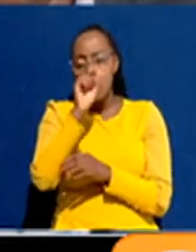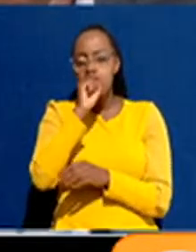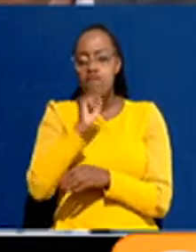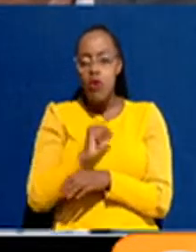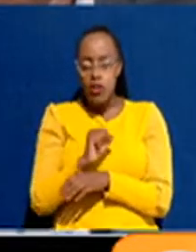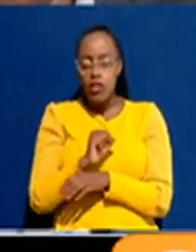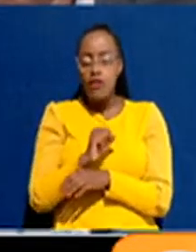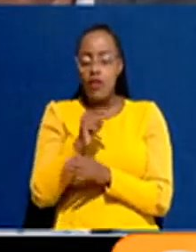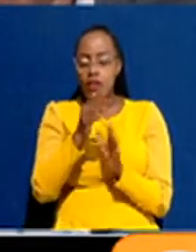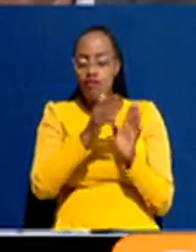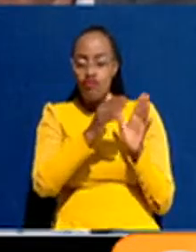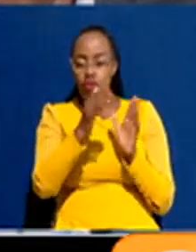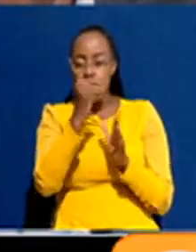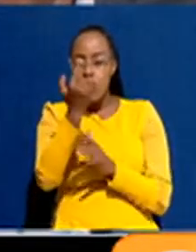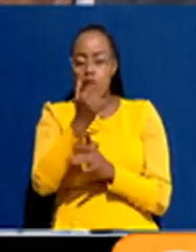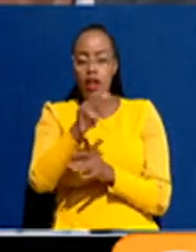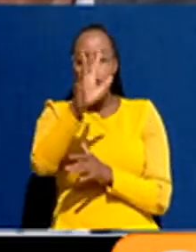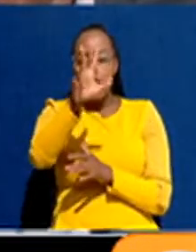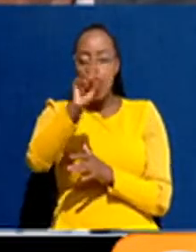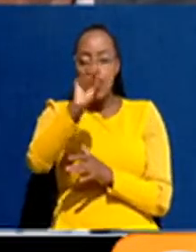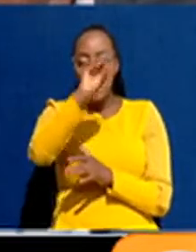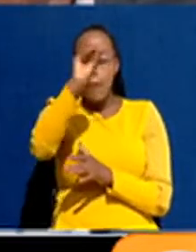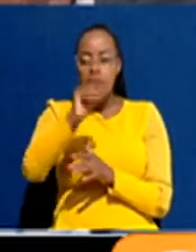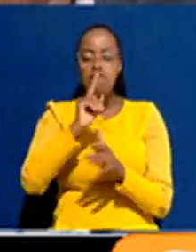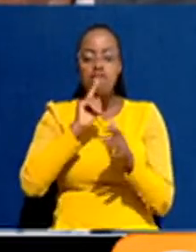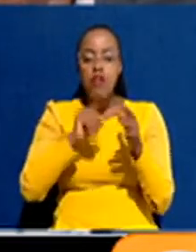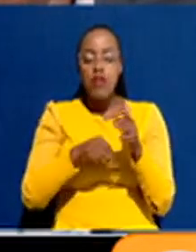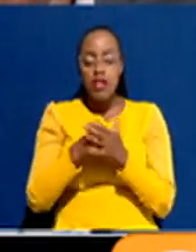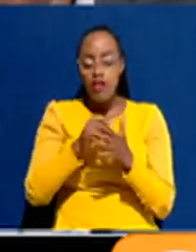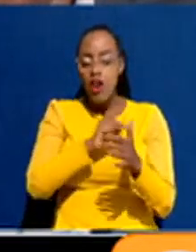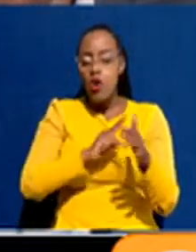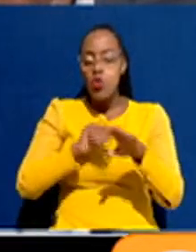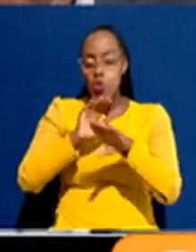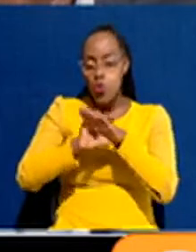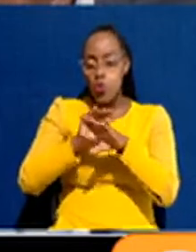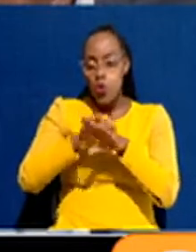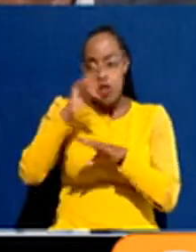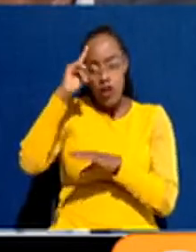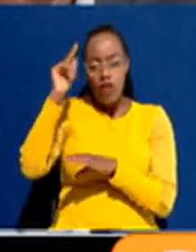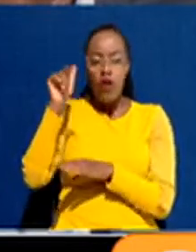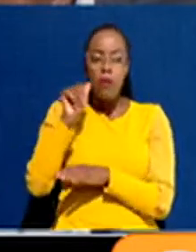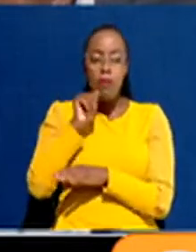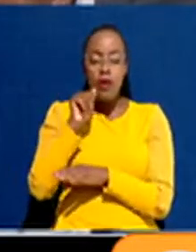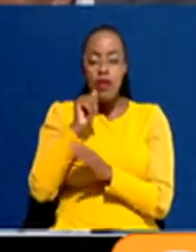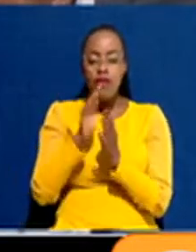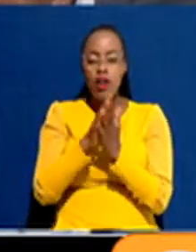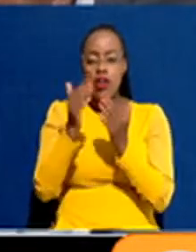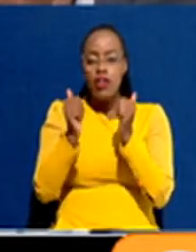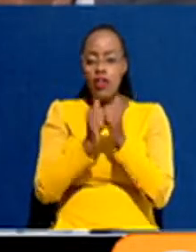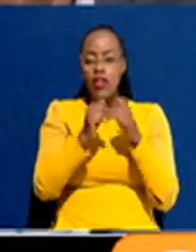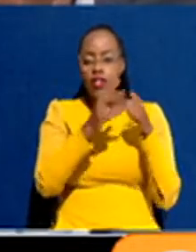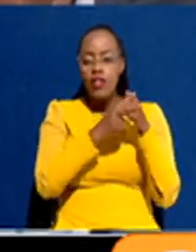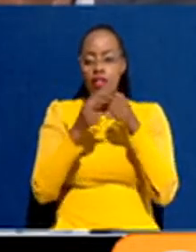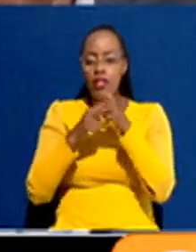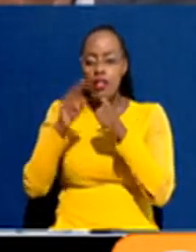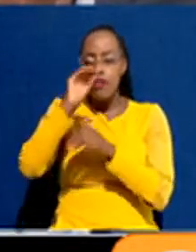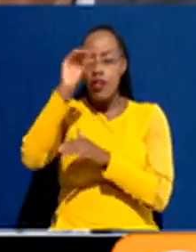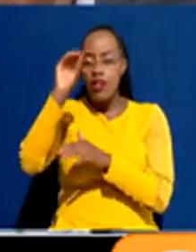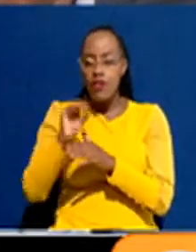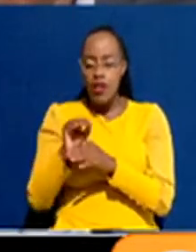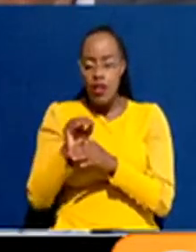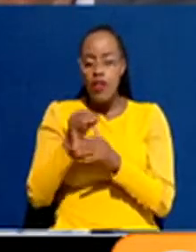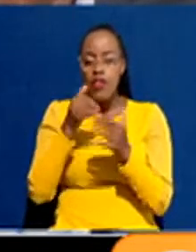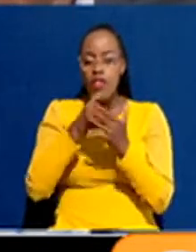amongst that age group, only 30% said the monarchy is good for Britain, and compared with 77% amongst